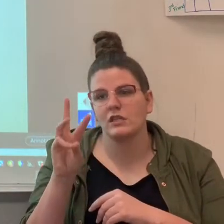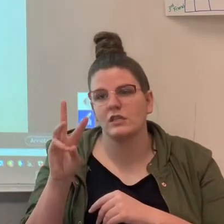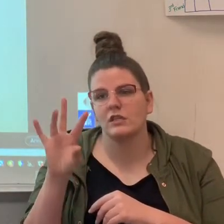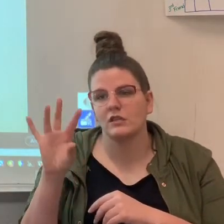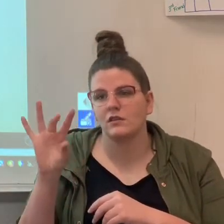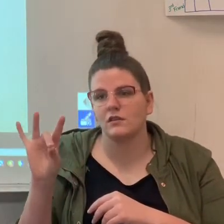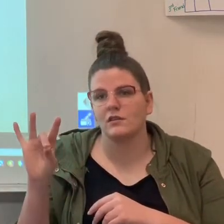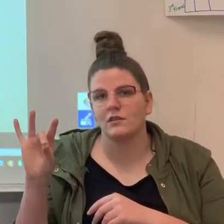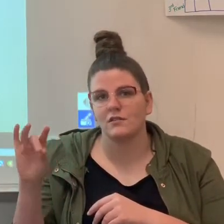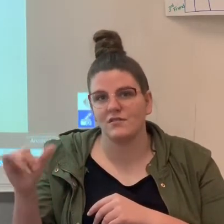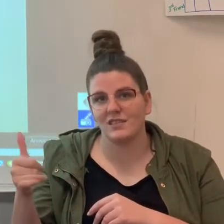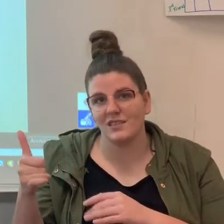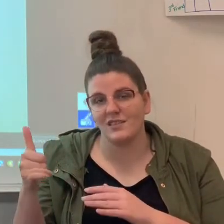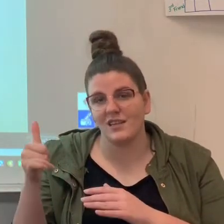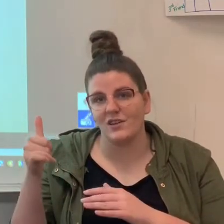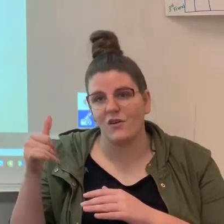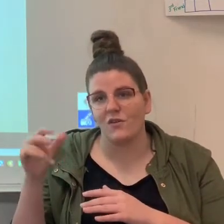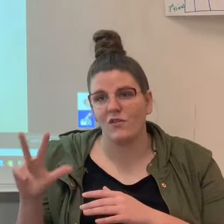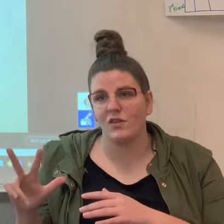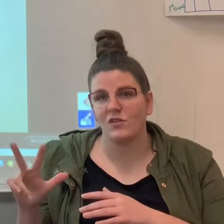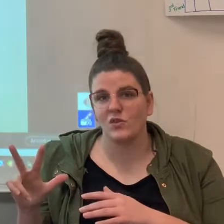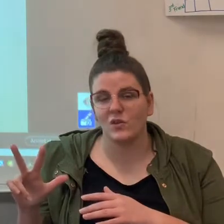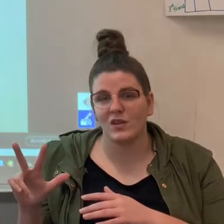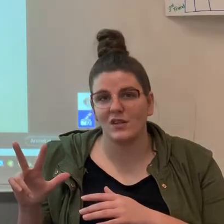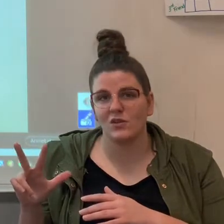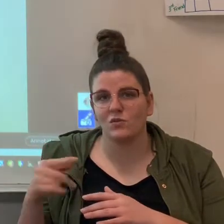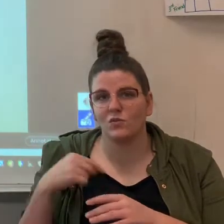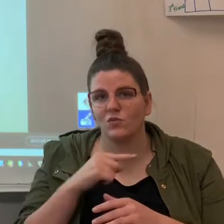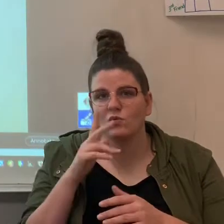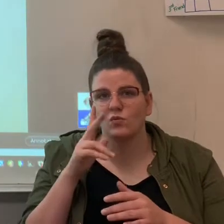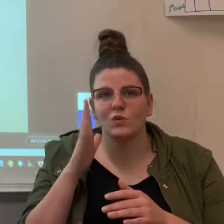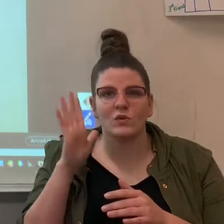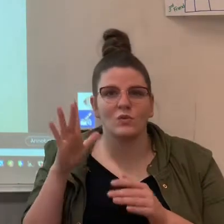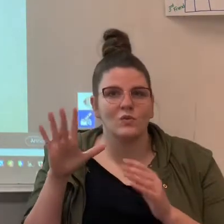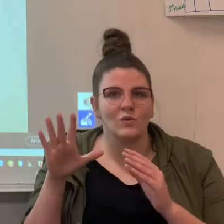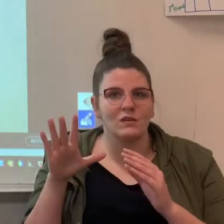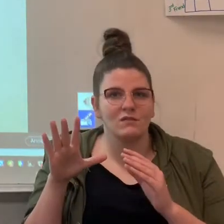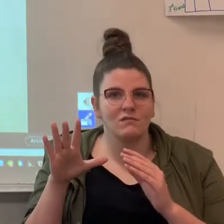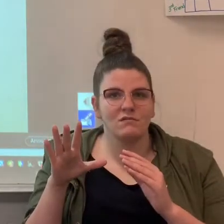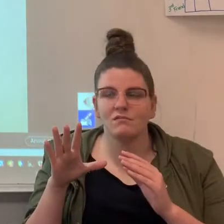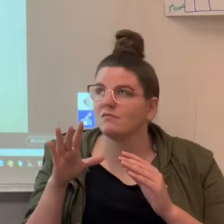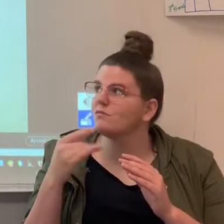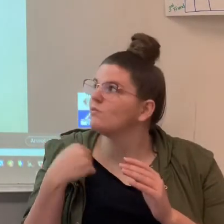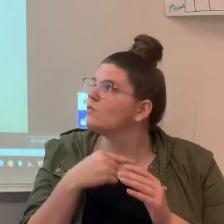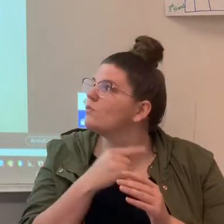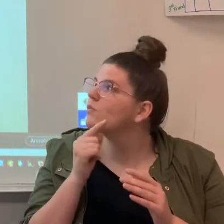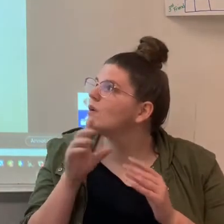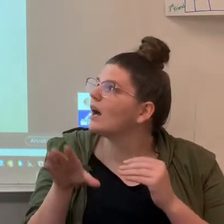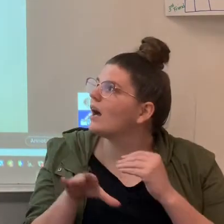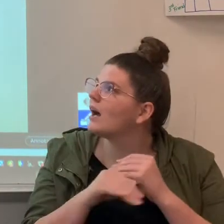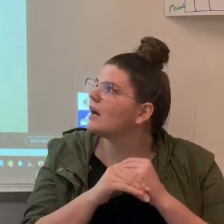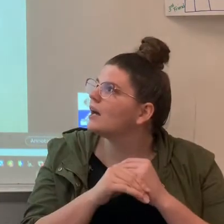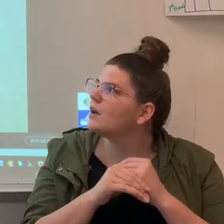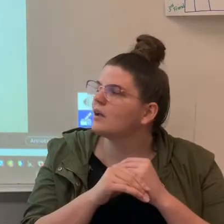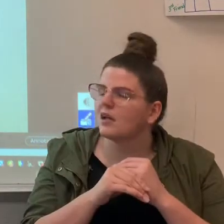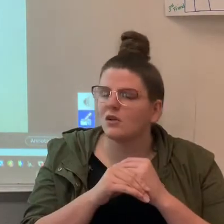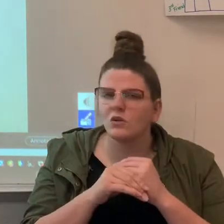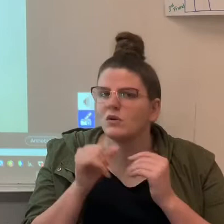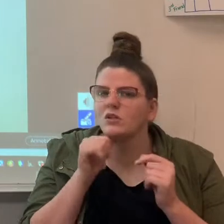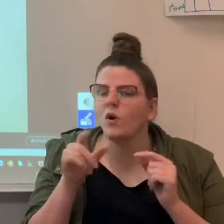over 3. Because we're adding, we don't add them all together. We just keep our denominator. So that one is